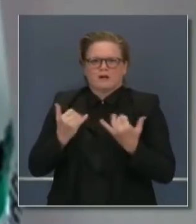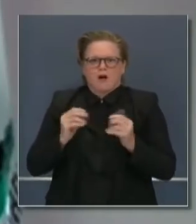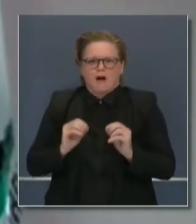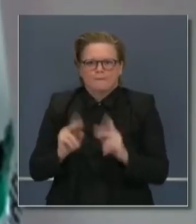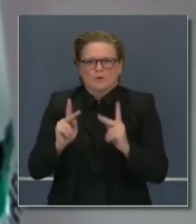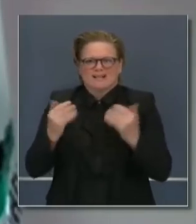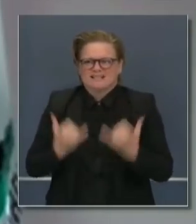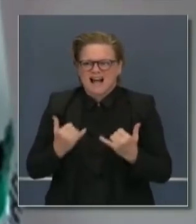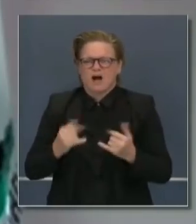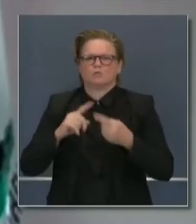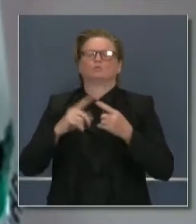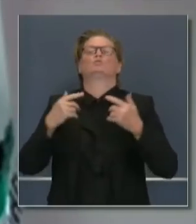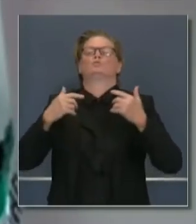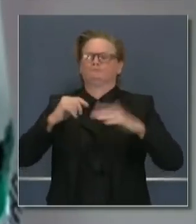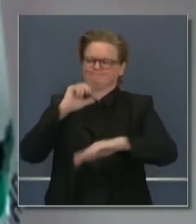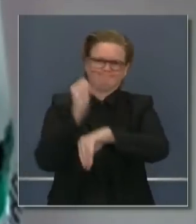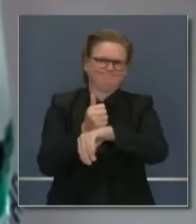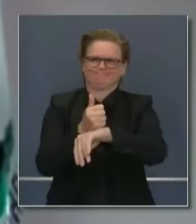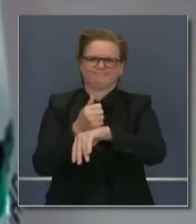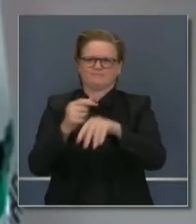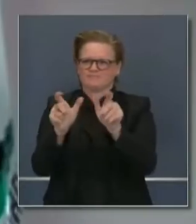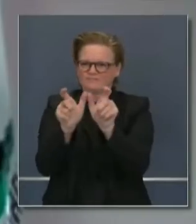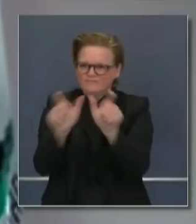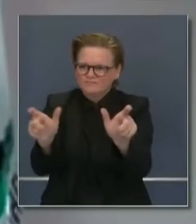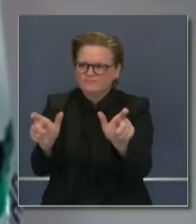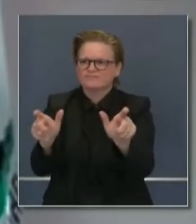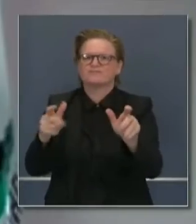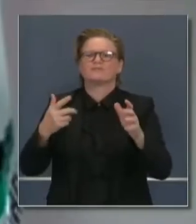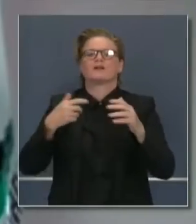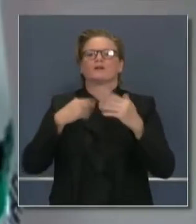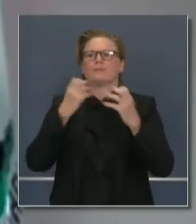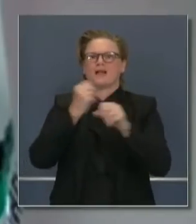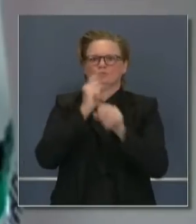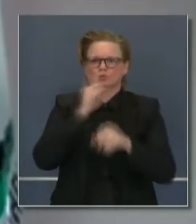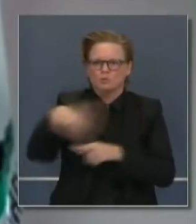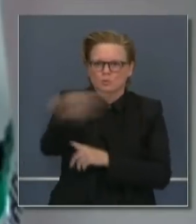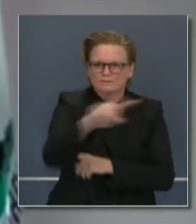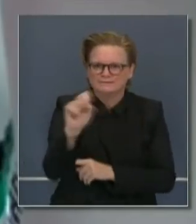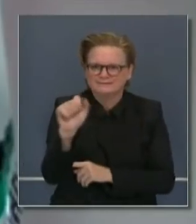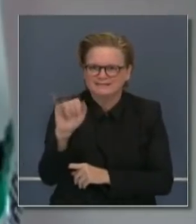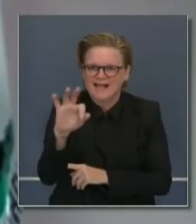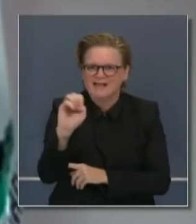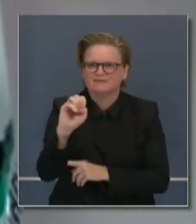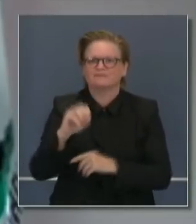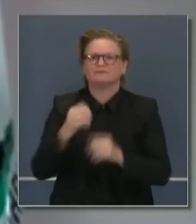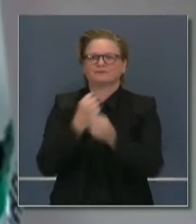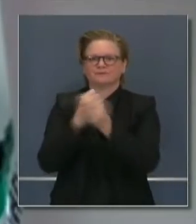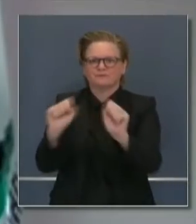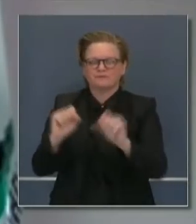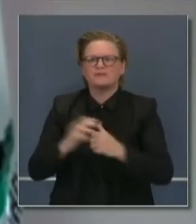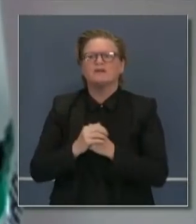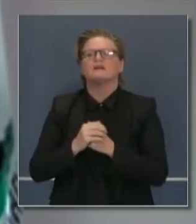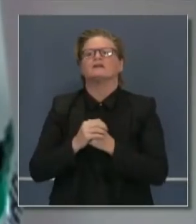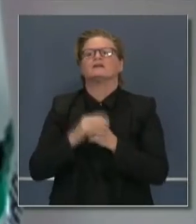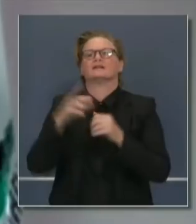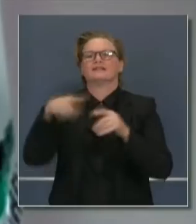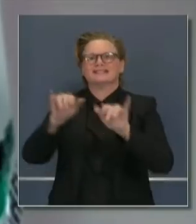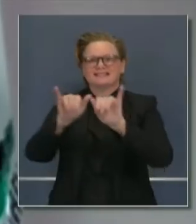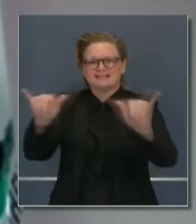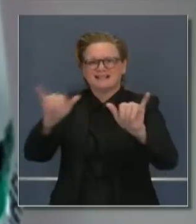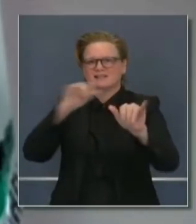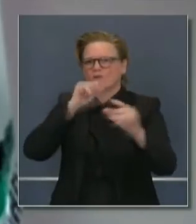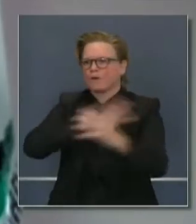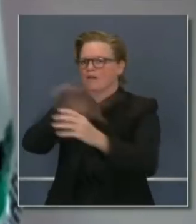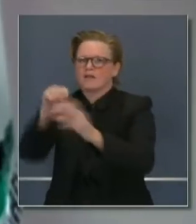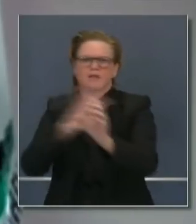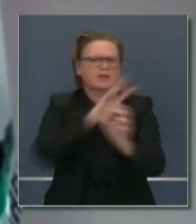you may pass by but not know how vulnerable they are for COVID. And so I think the evidence is there with